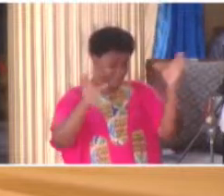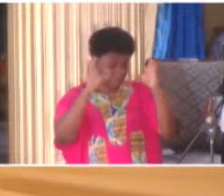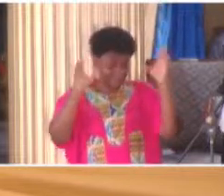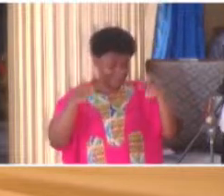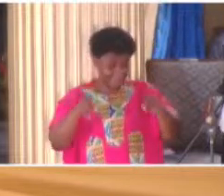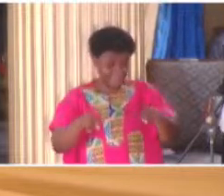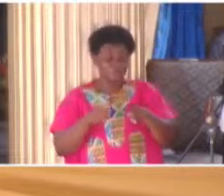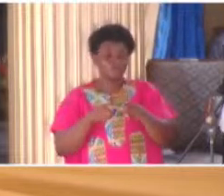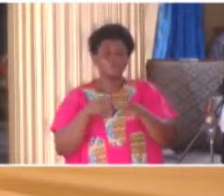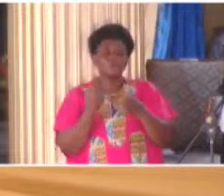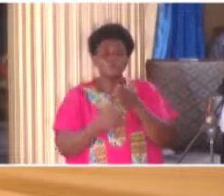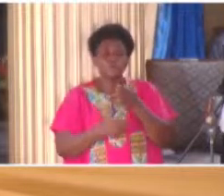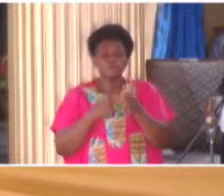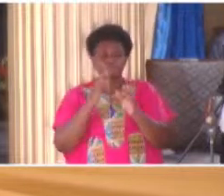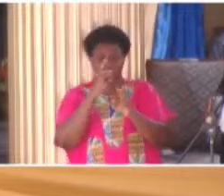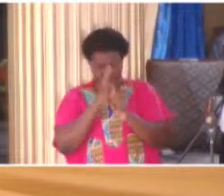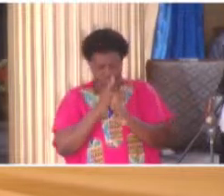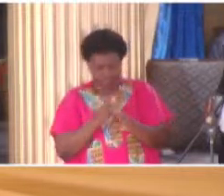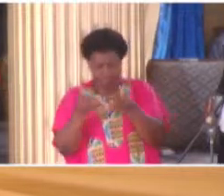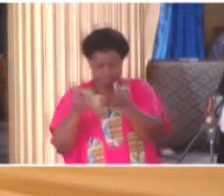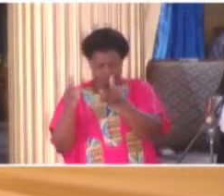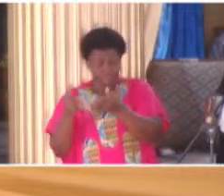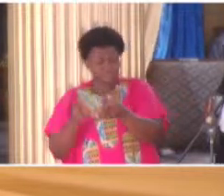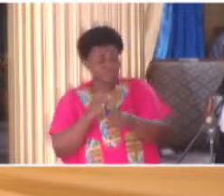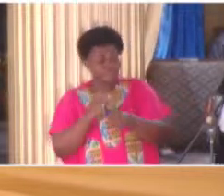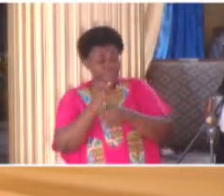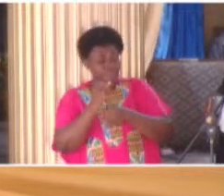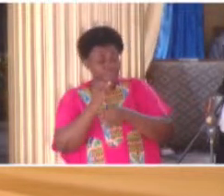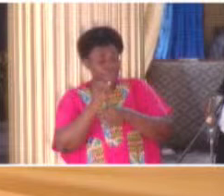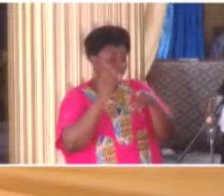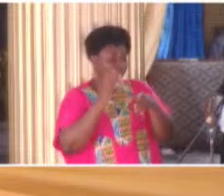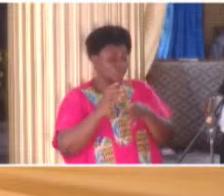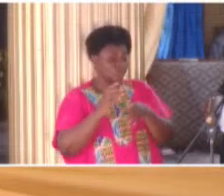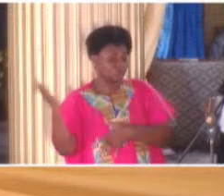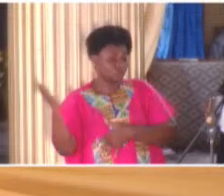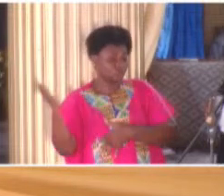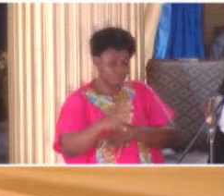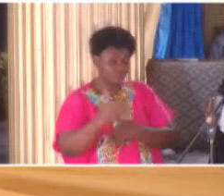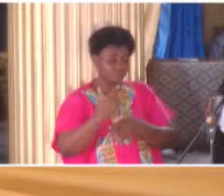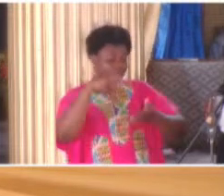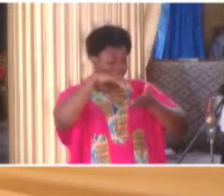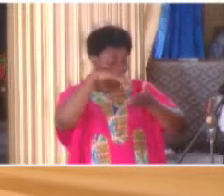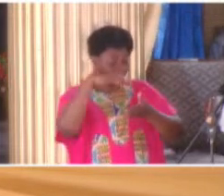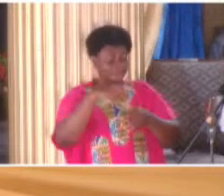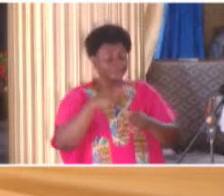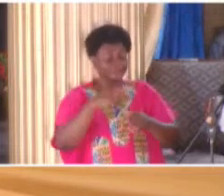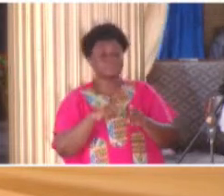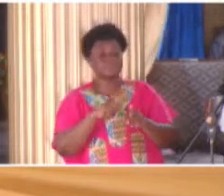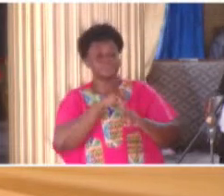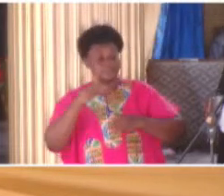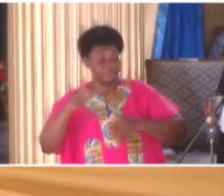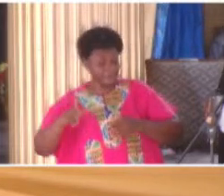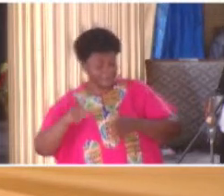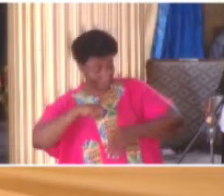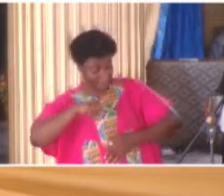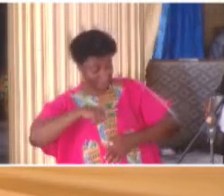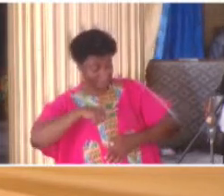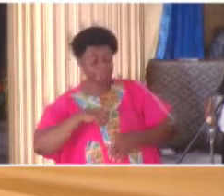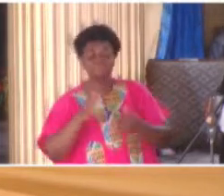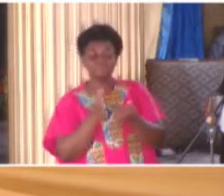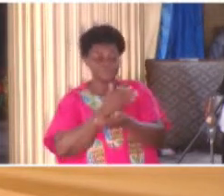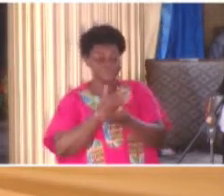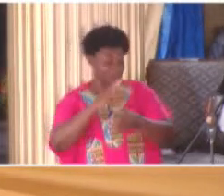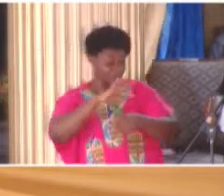we acknowledge our international students who came from all over the world to study at Legon. Although